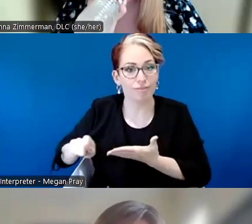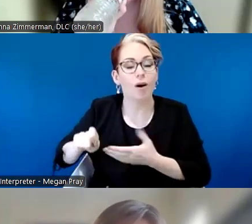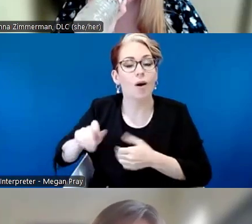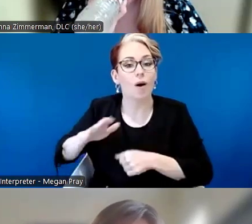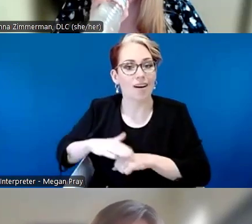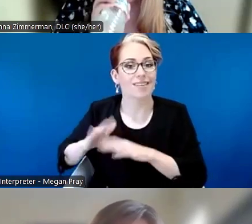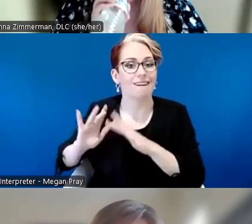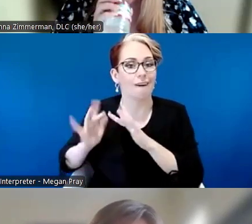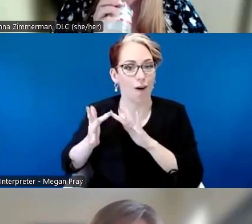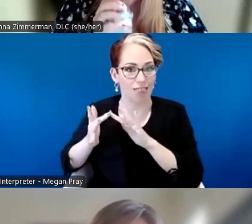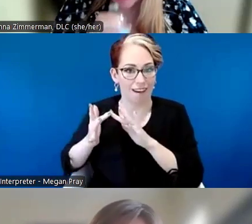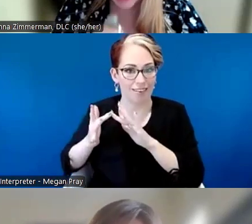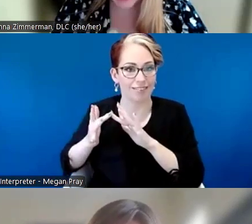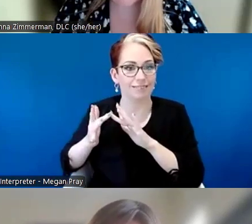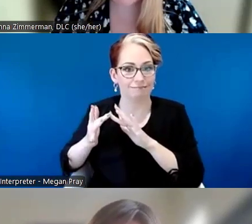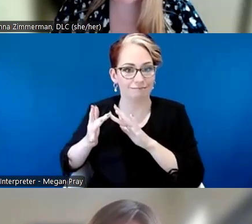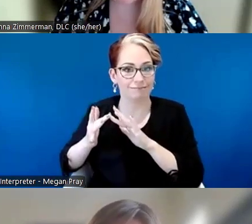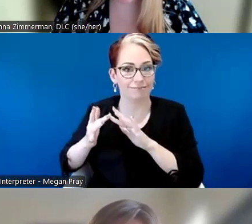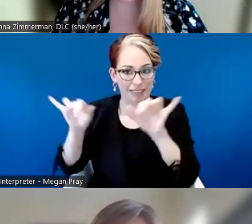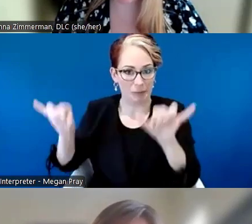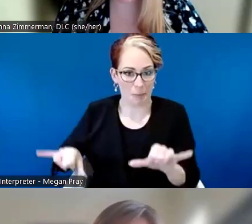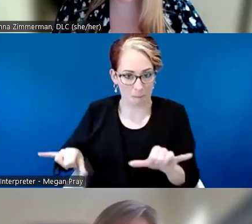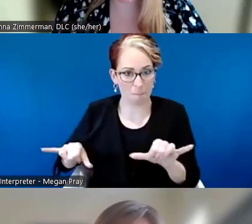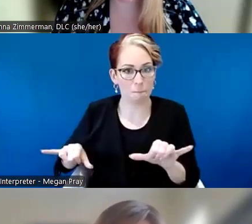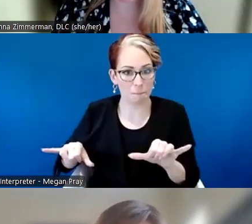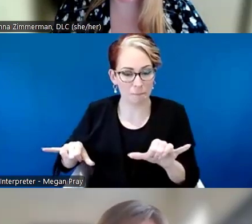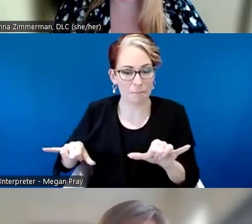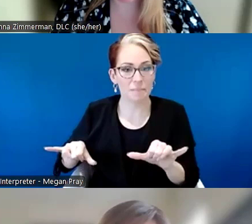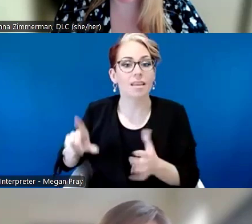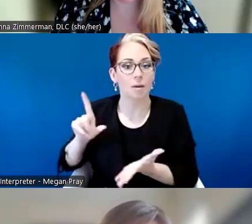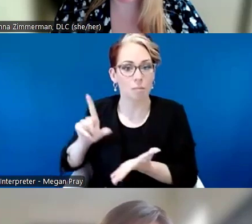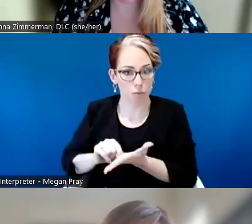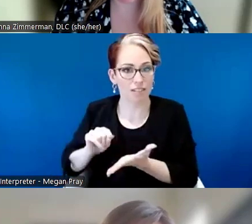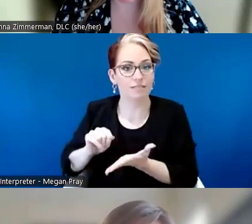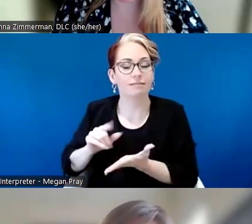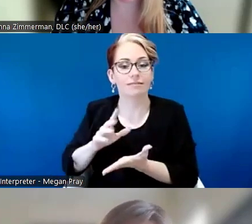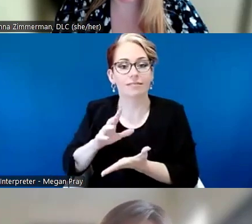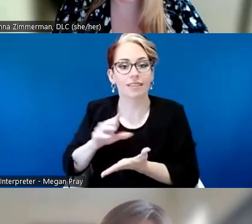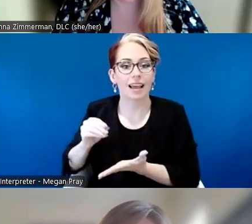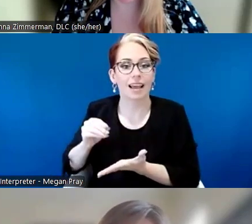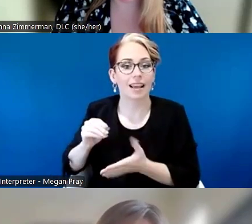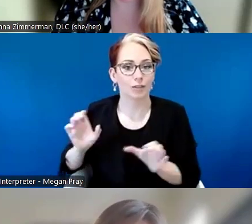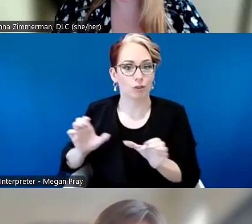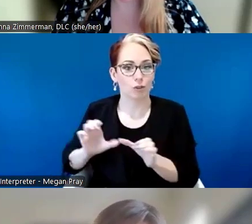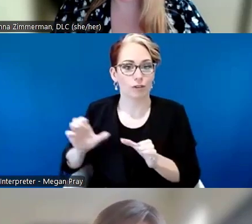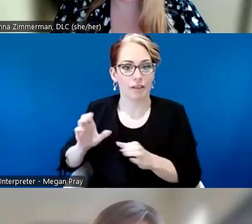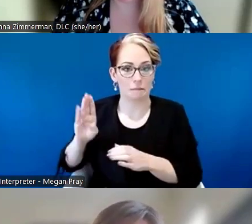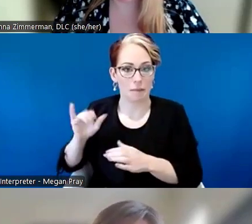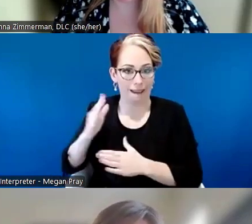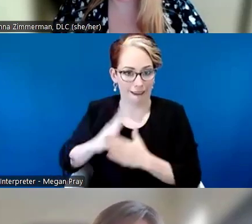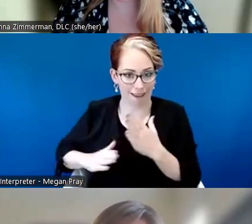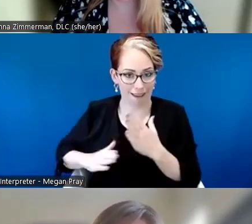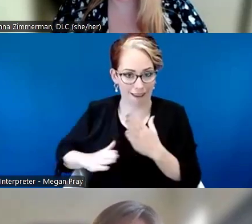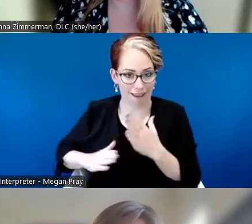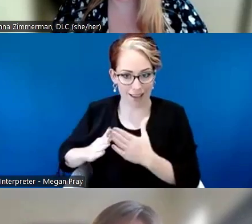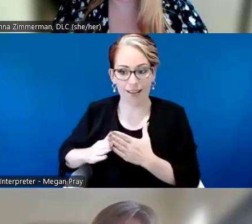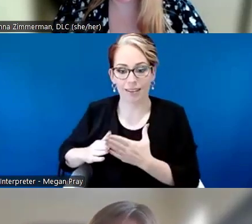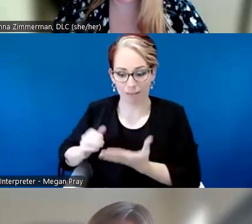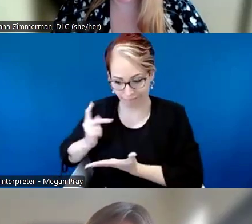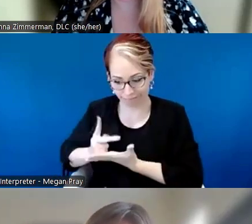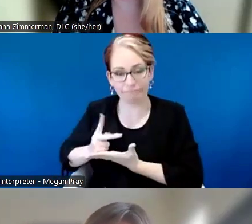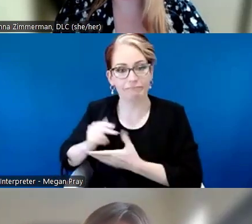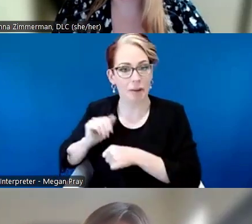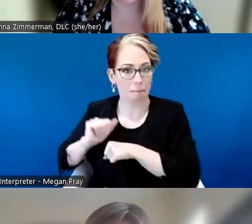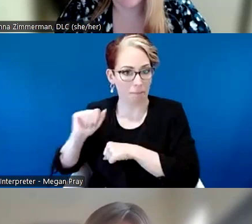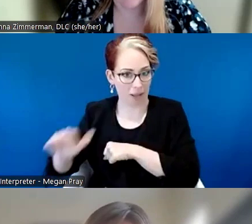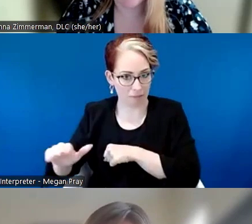platform, print them out and certify them by hand and mail them in. The problem